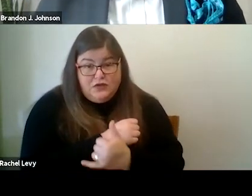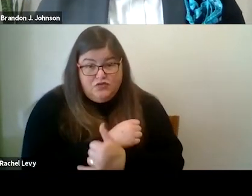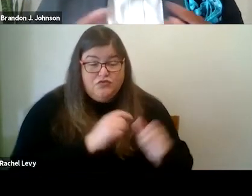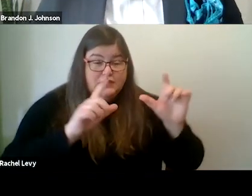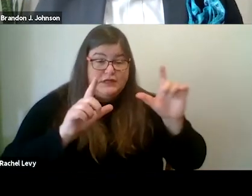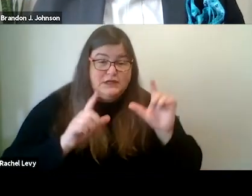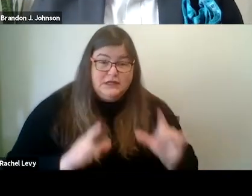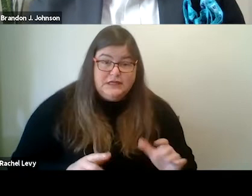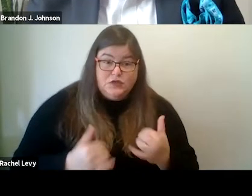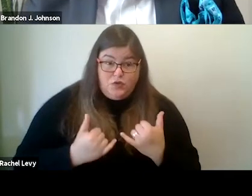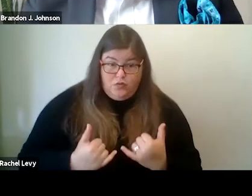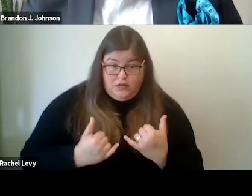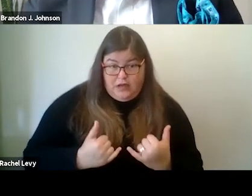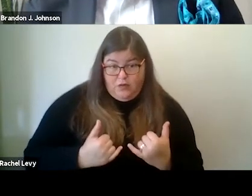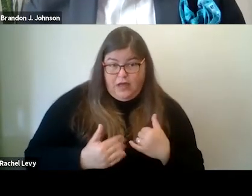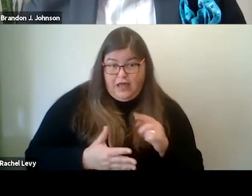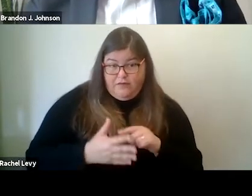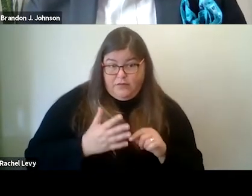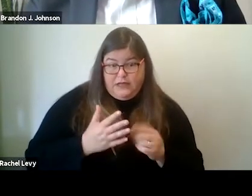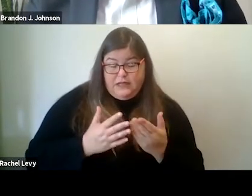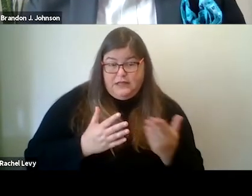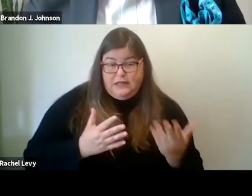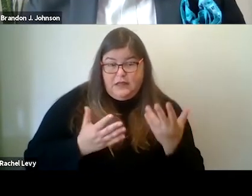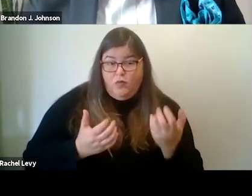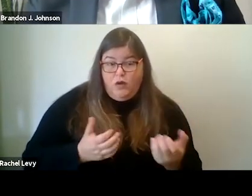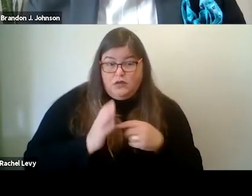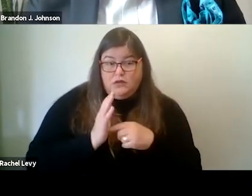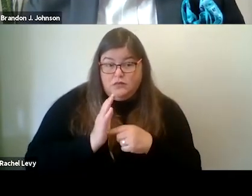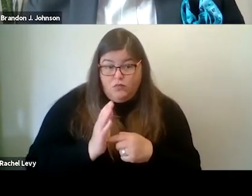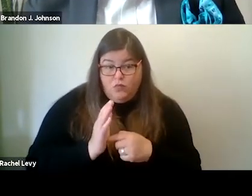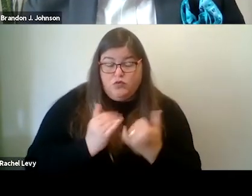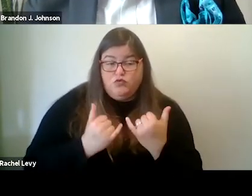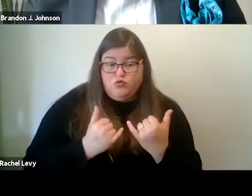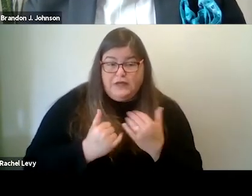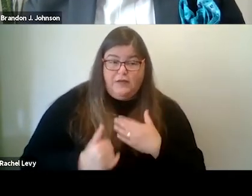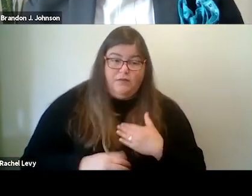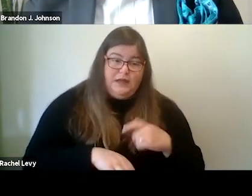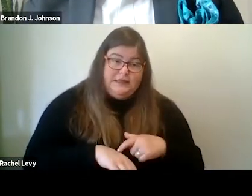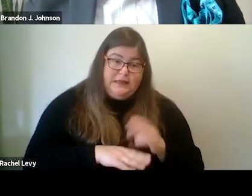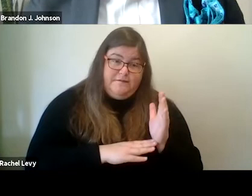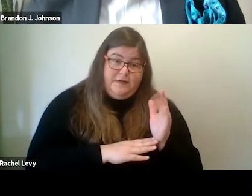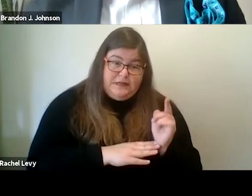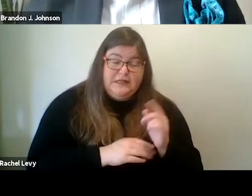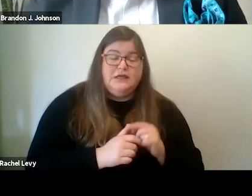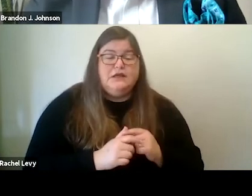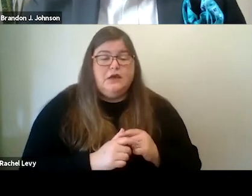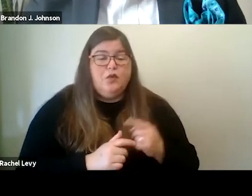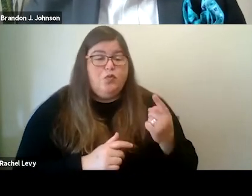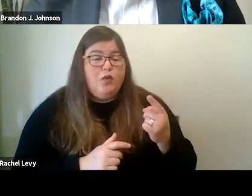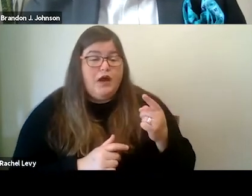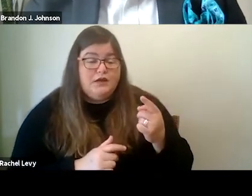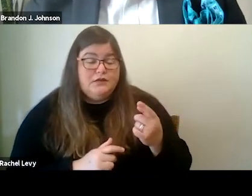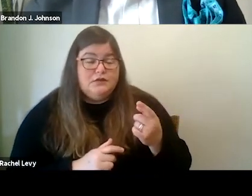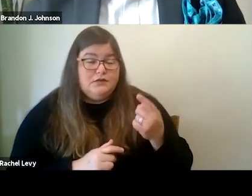So with this, there are a number of things that I want to point out today in the time that I have. One, as Jennifer mentioned, is